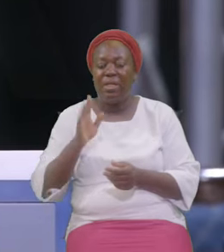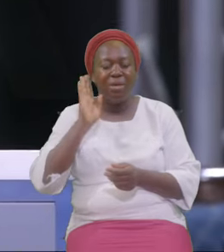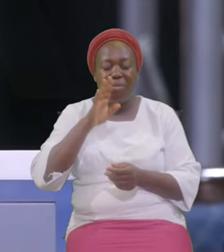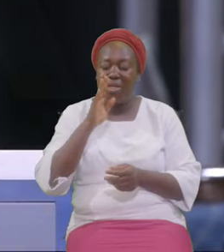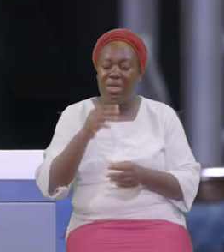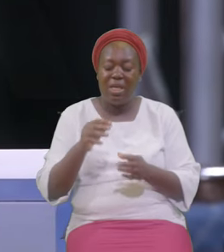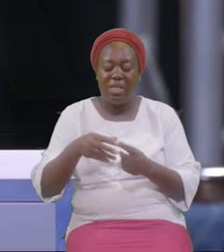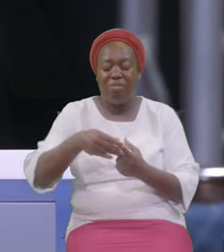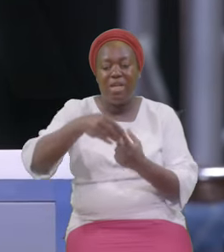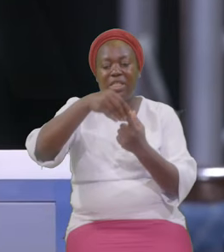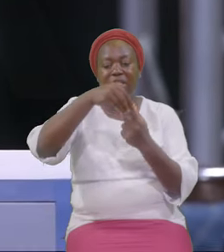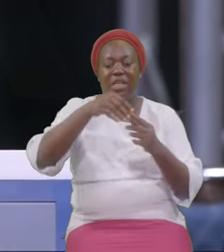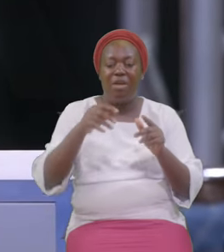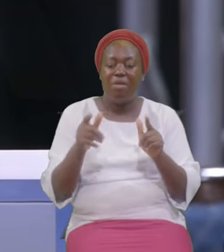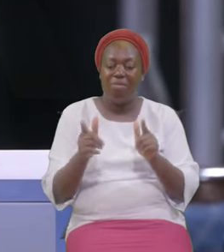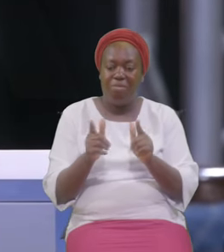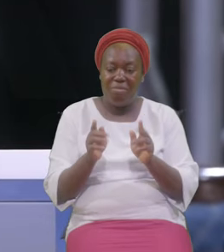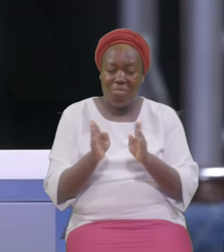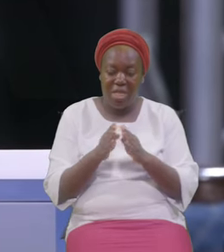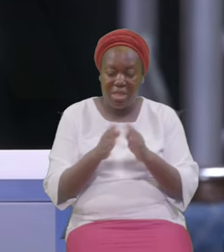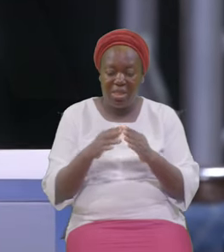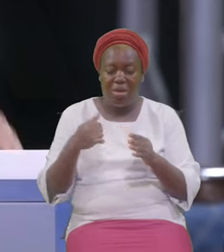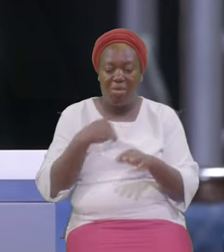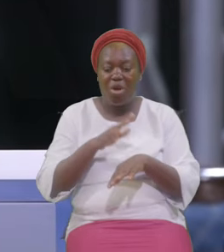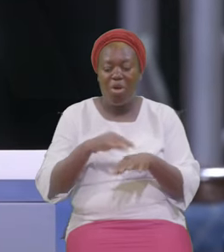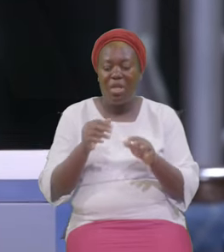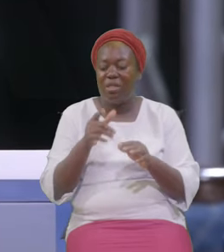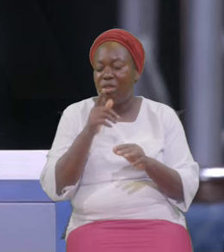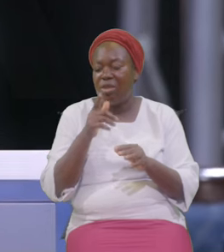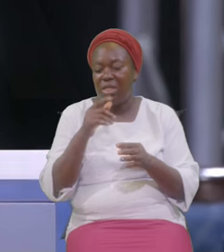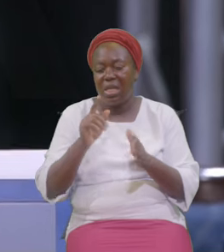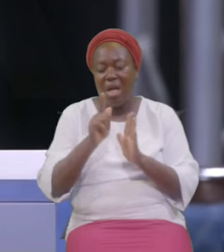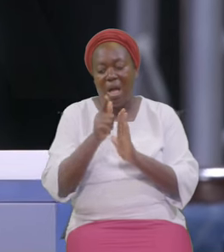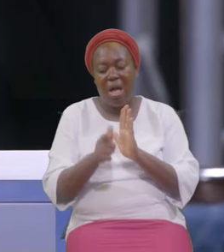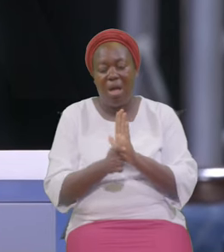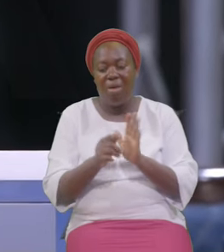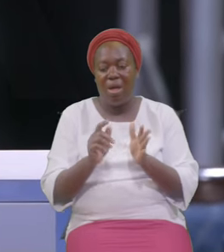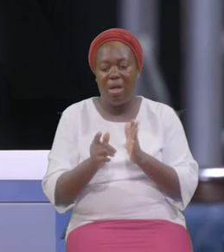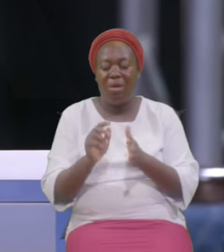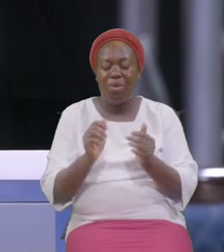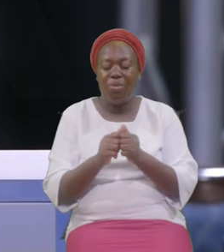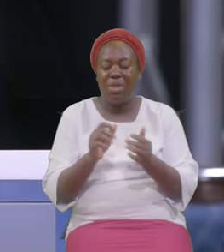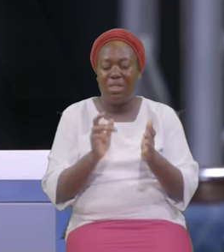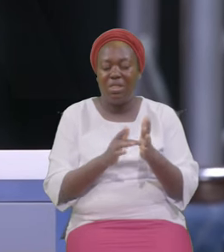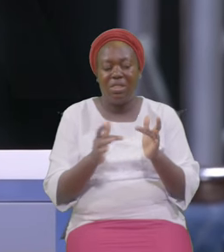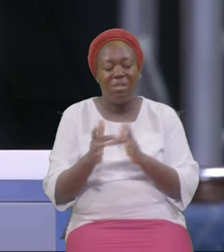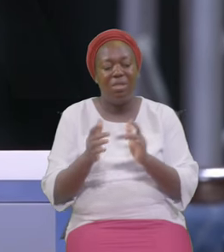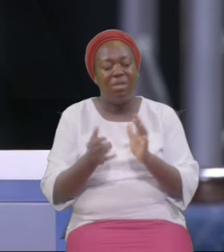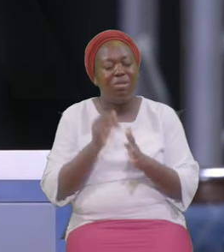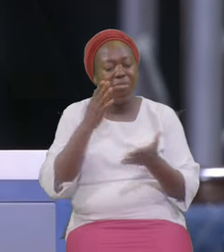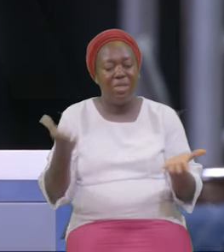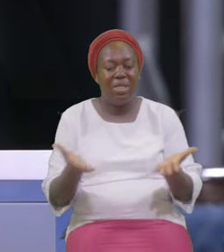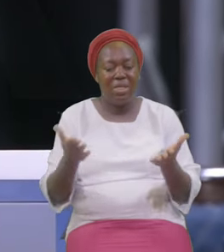call it Lunch Hour with Jesus. It will be here on this ground tomorrow by